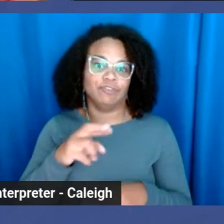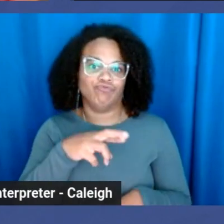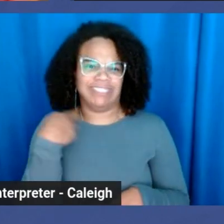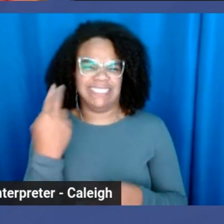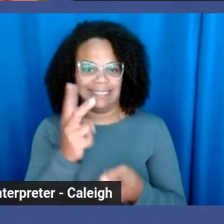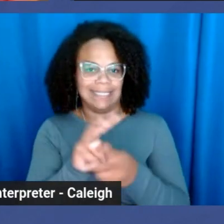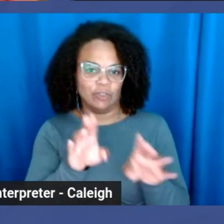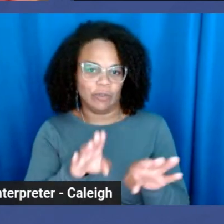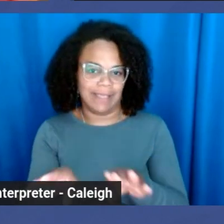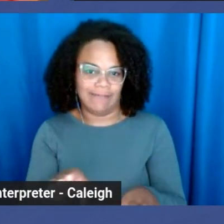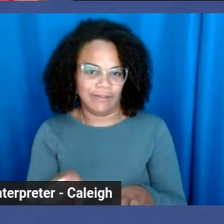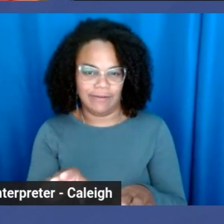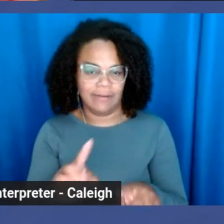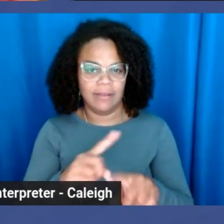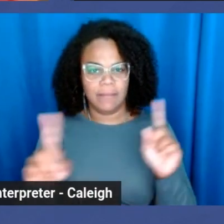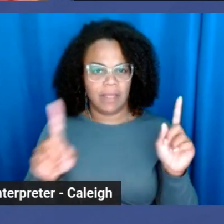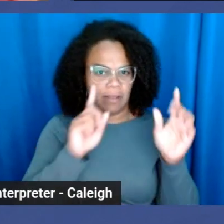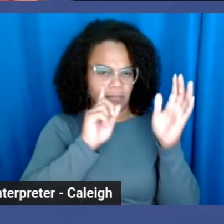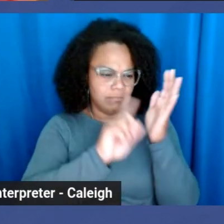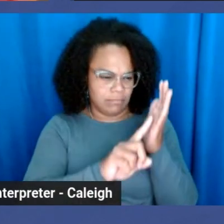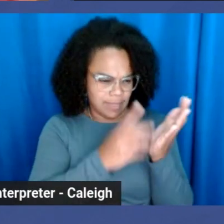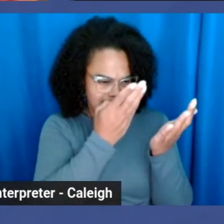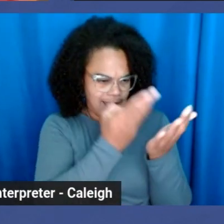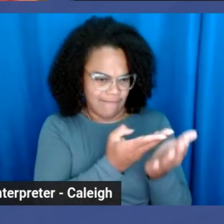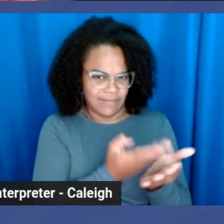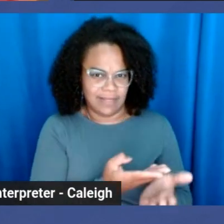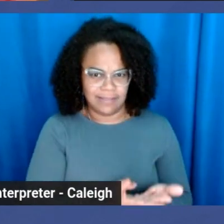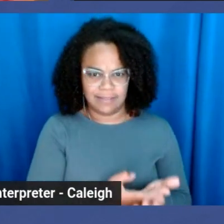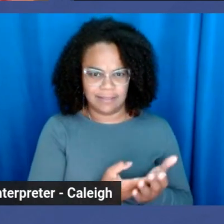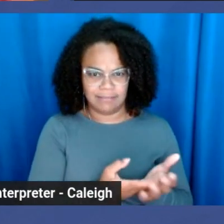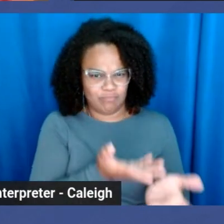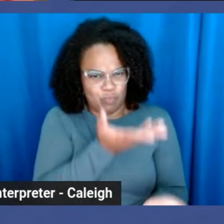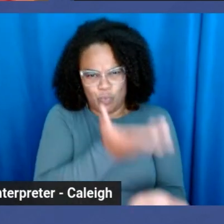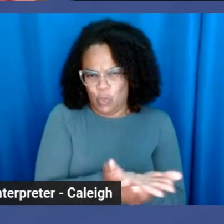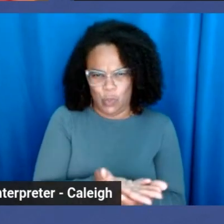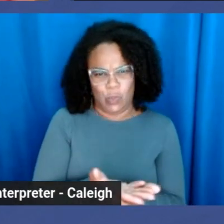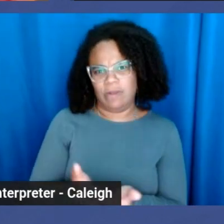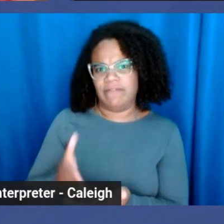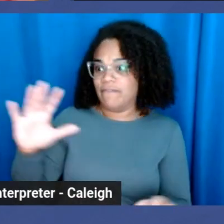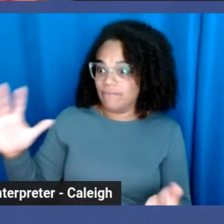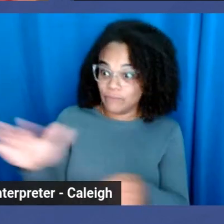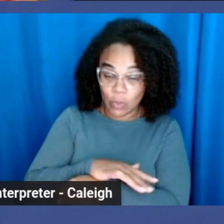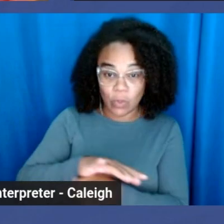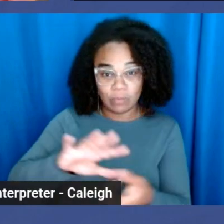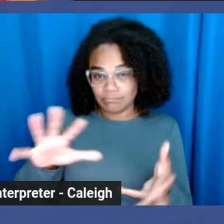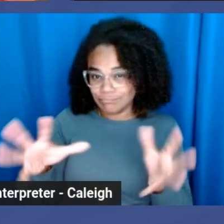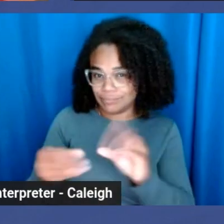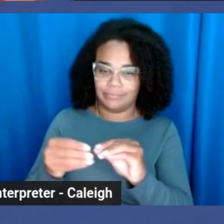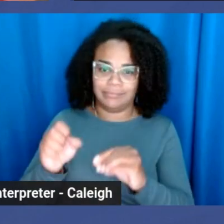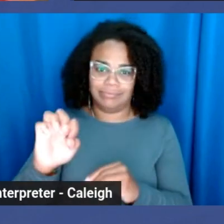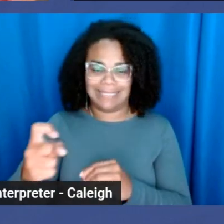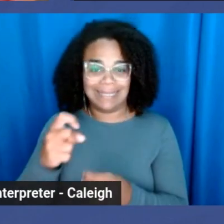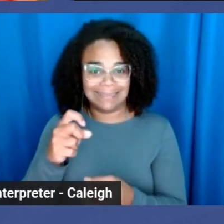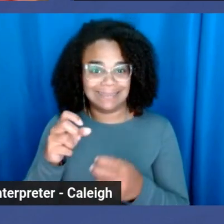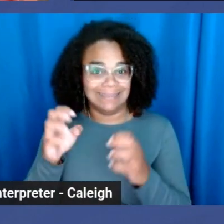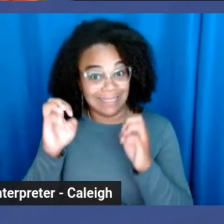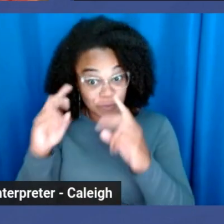Evidence shows that comprehensive sex ed leads to safer sexual practice. So that's a